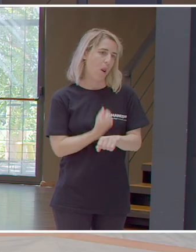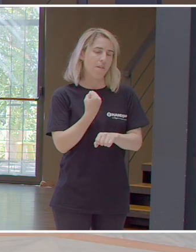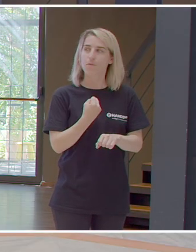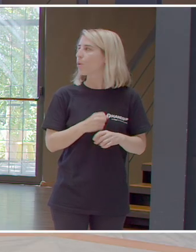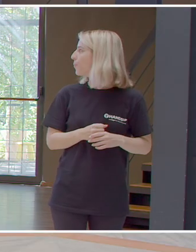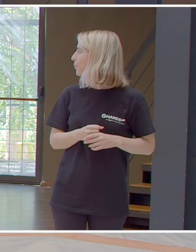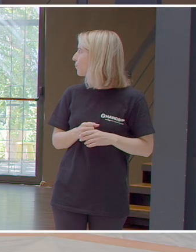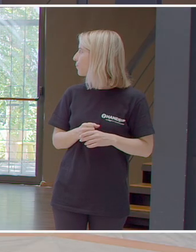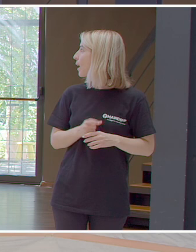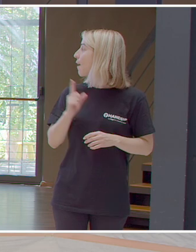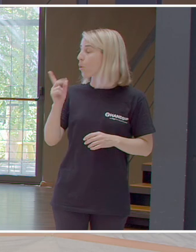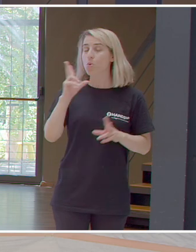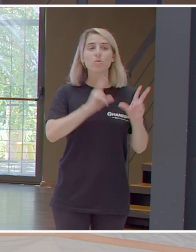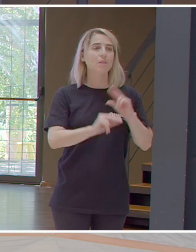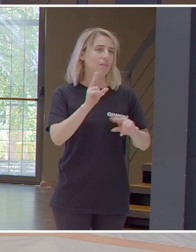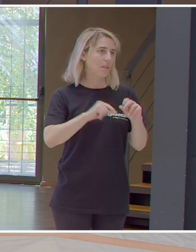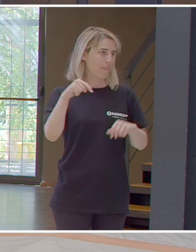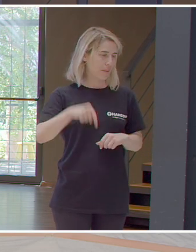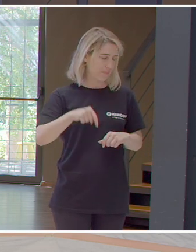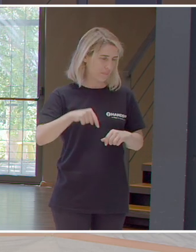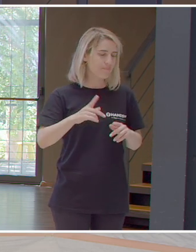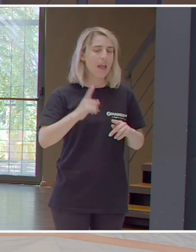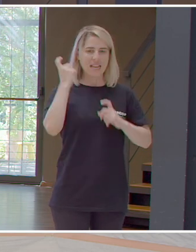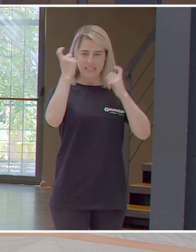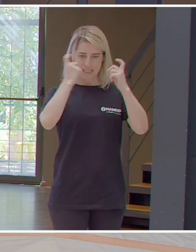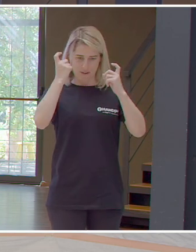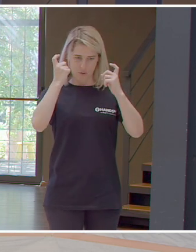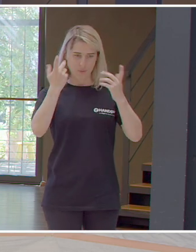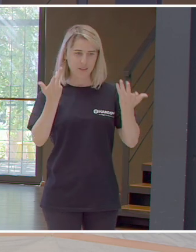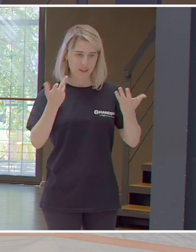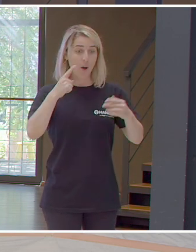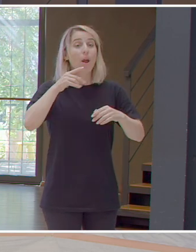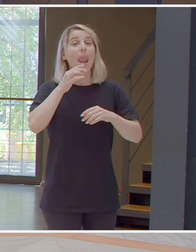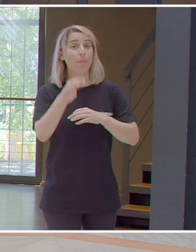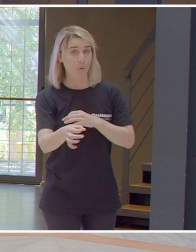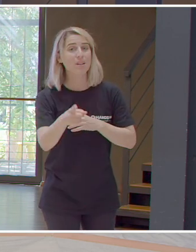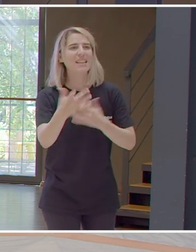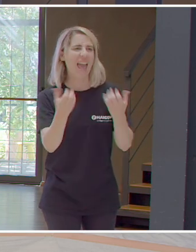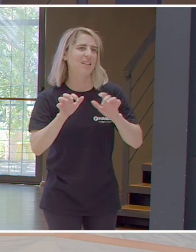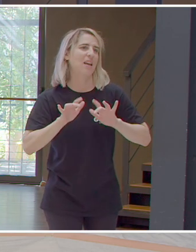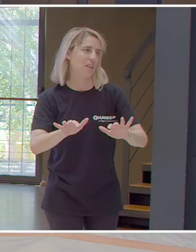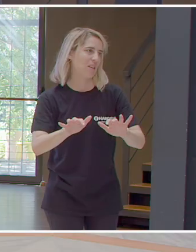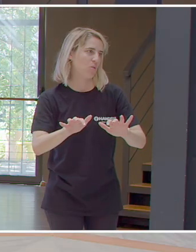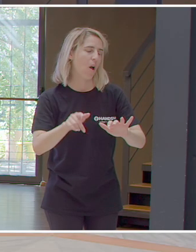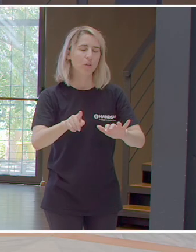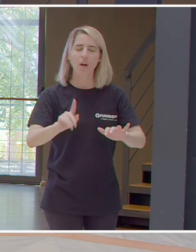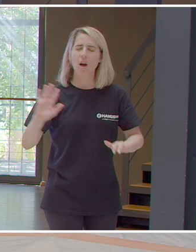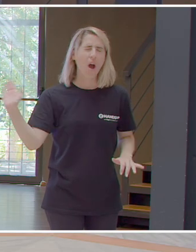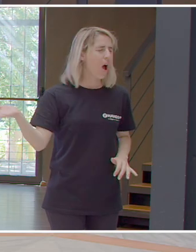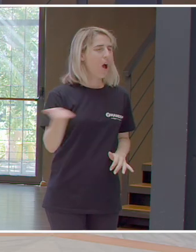this is what we've just been talking about. Like, when I think about giving a cancer diagnosis is so harsh on a patient's